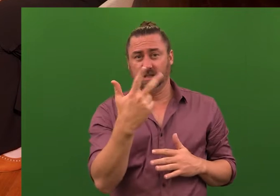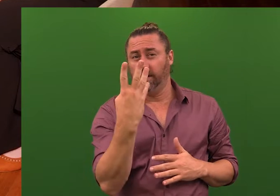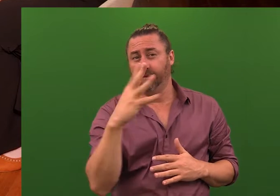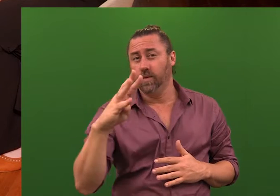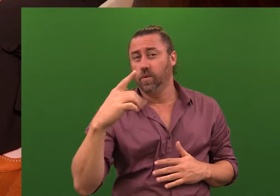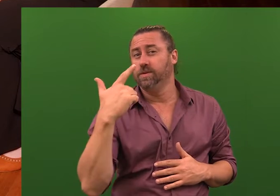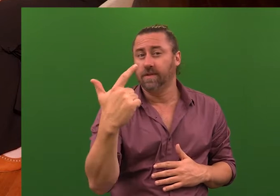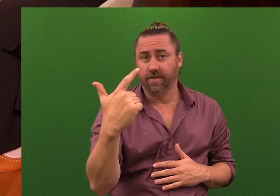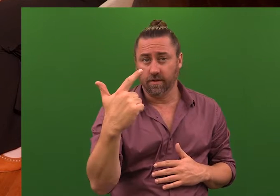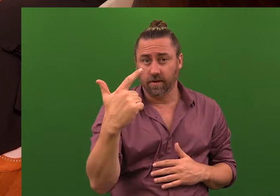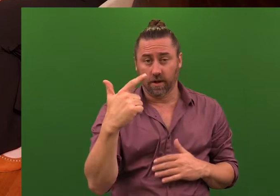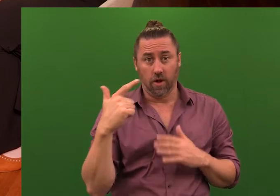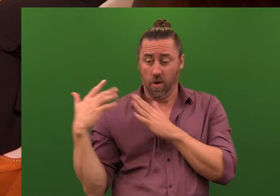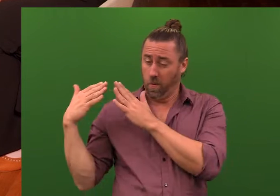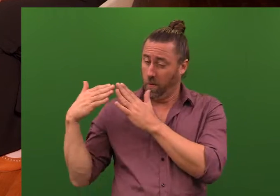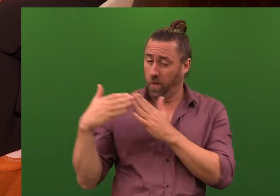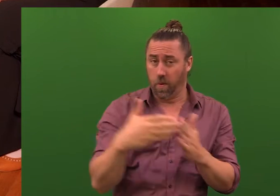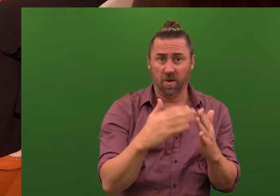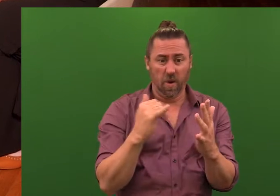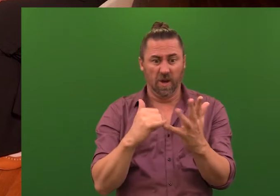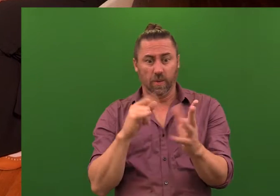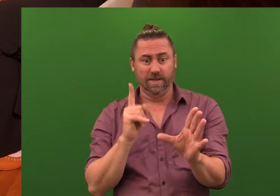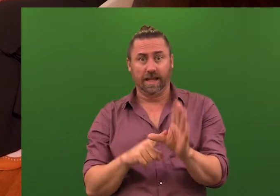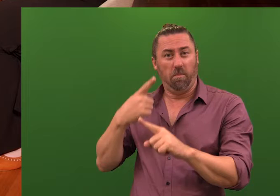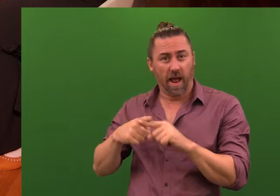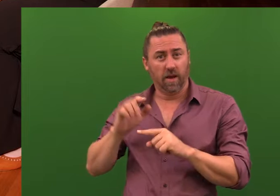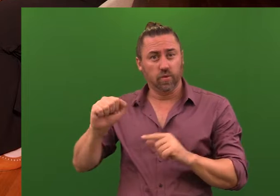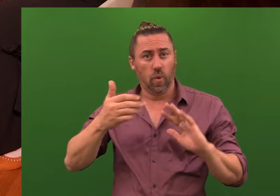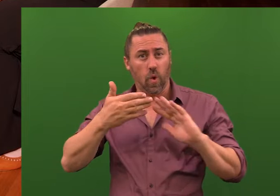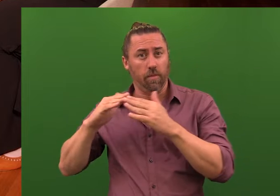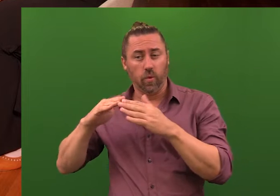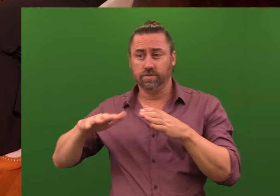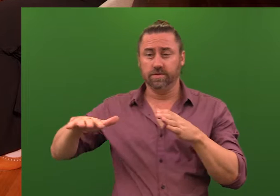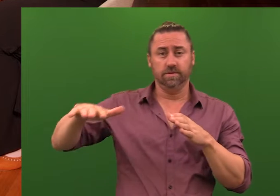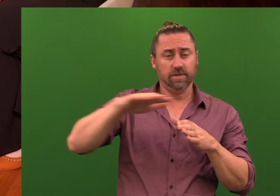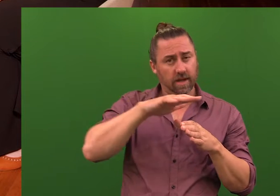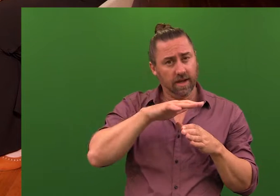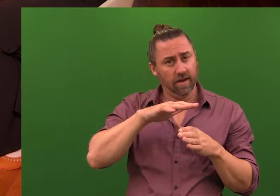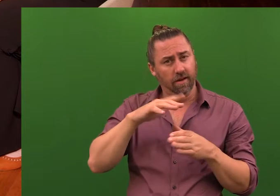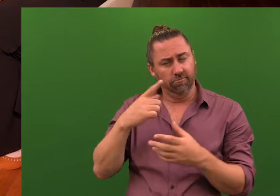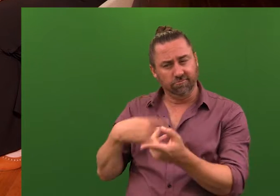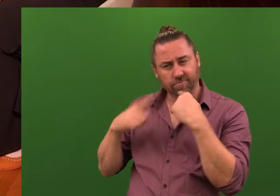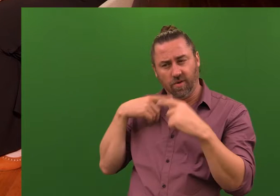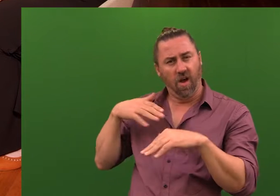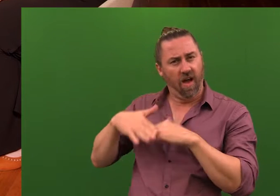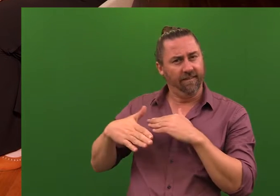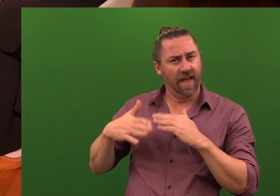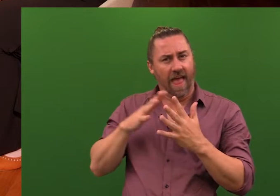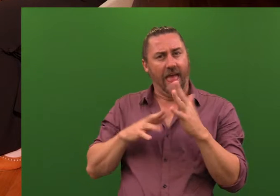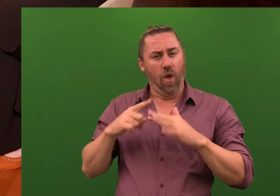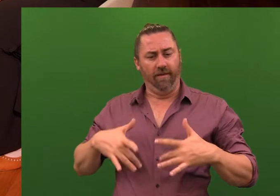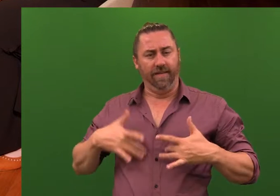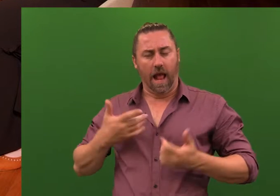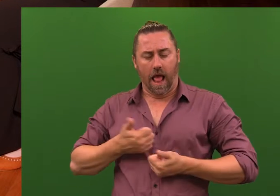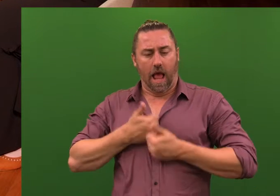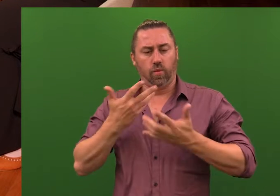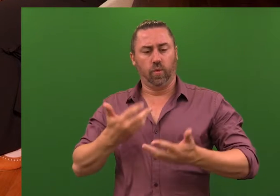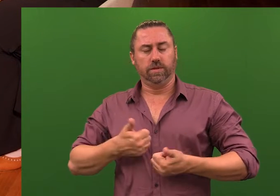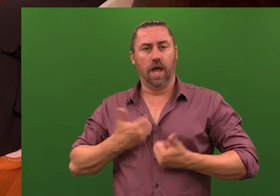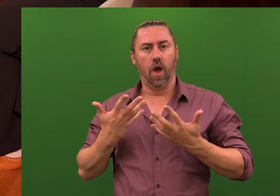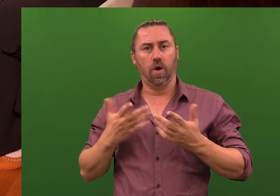trade. And it was to sort of express the abduction of dark bodies under the darkness of